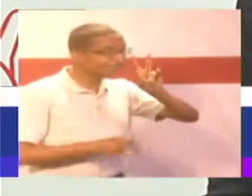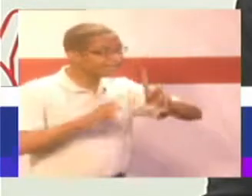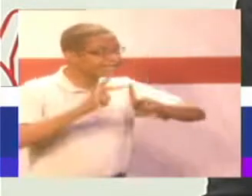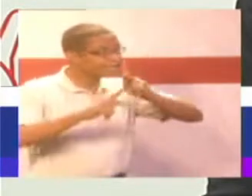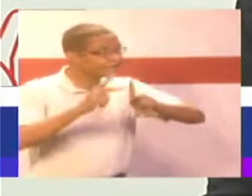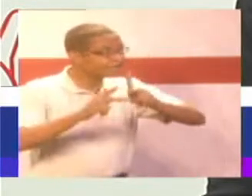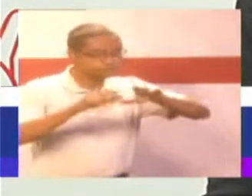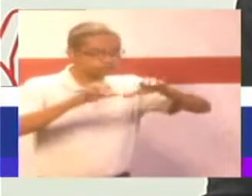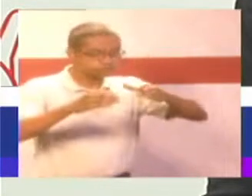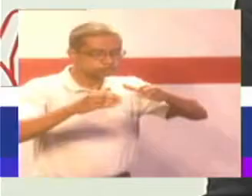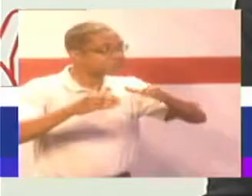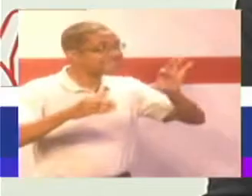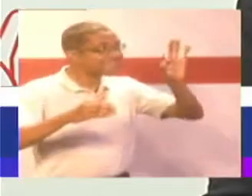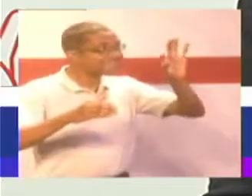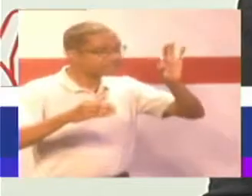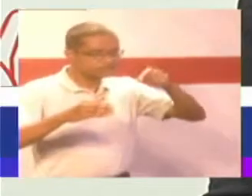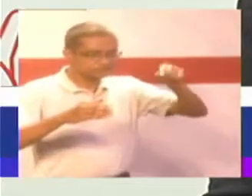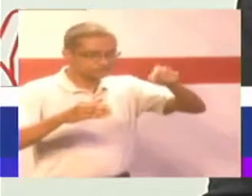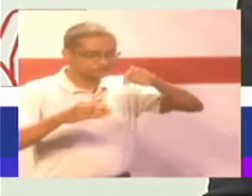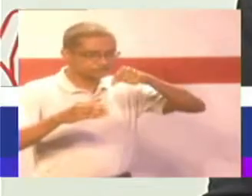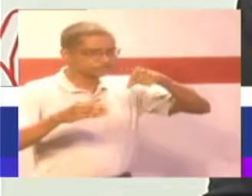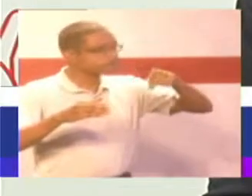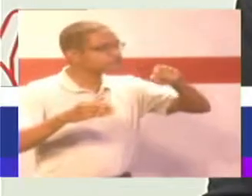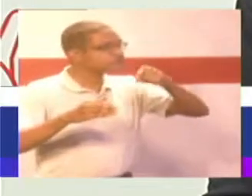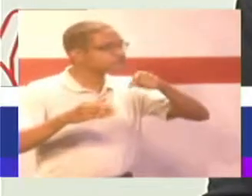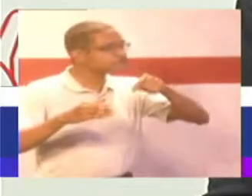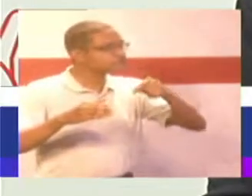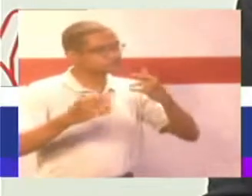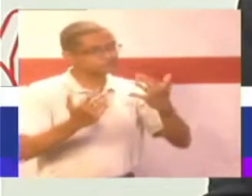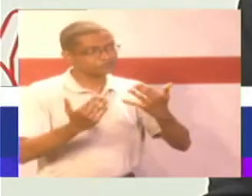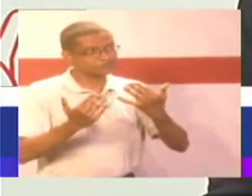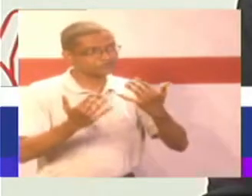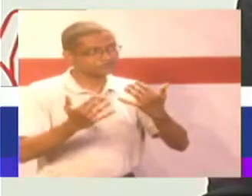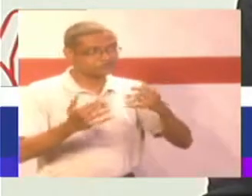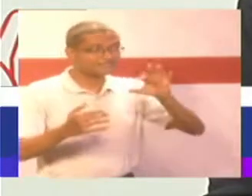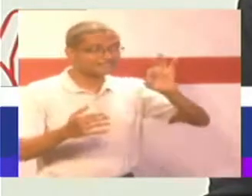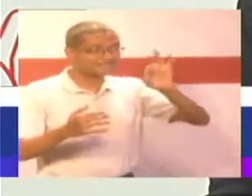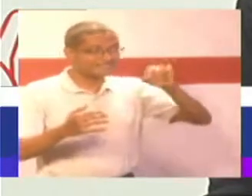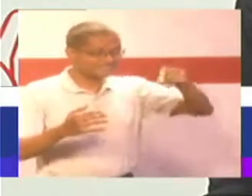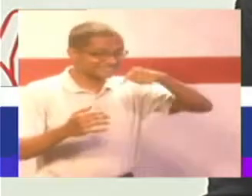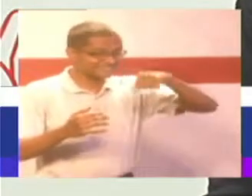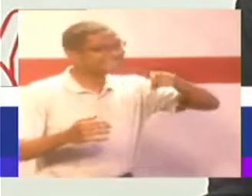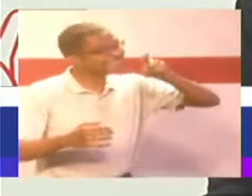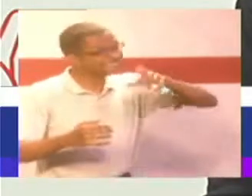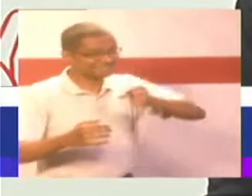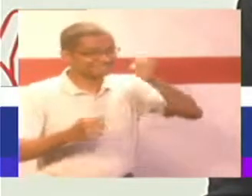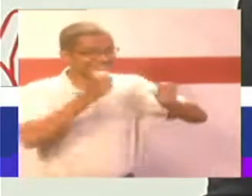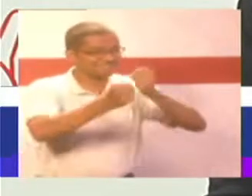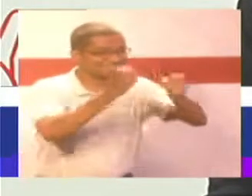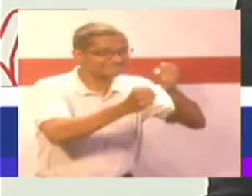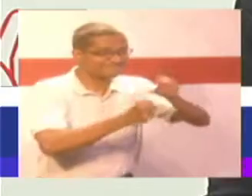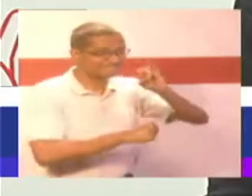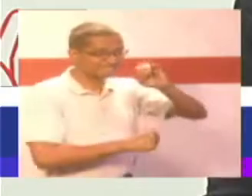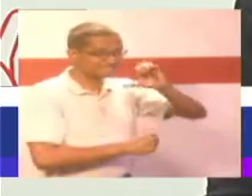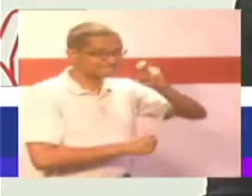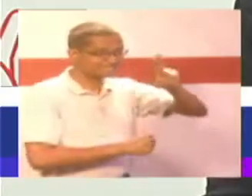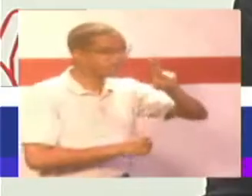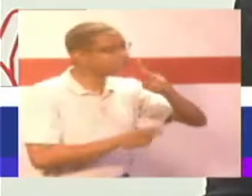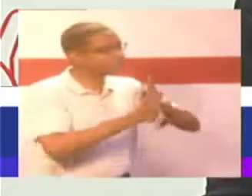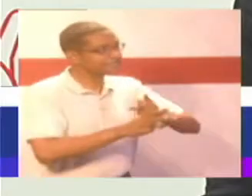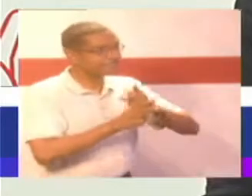awaiting acceptance and transfer into the parallel healthcare system require ICU level care. I'd like to